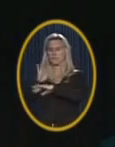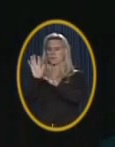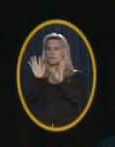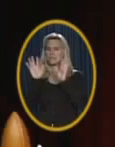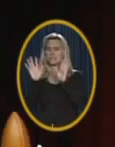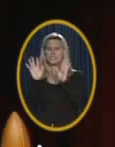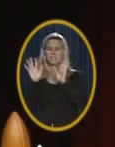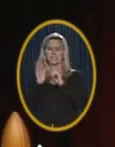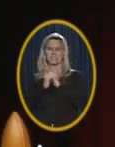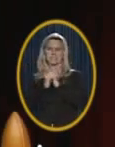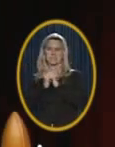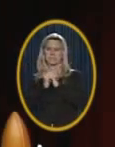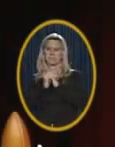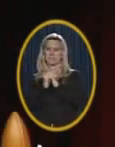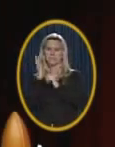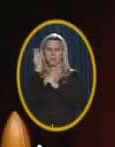fantastic,